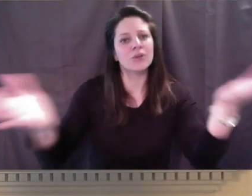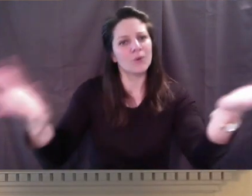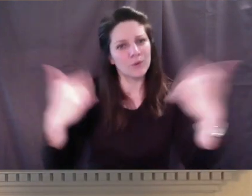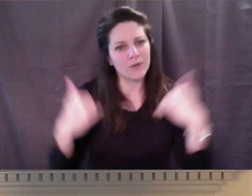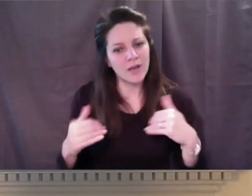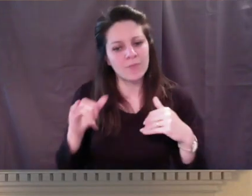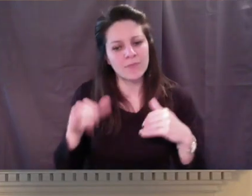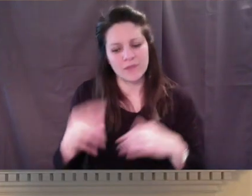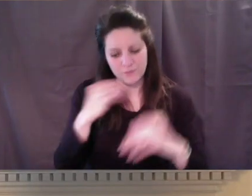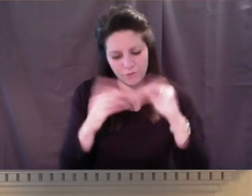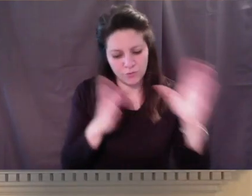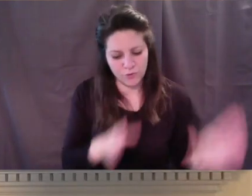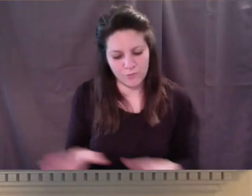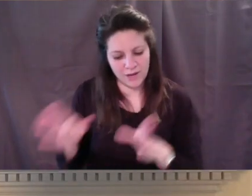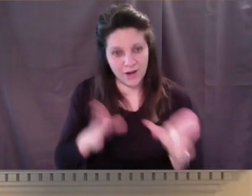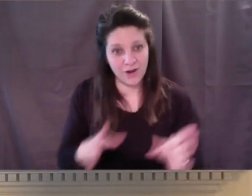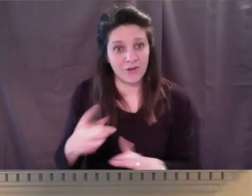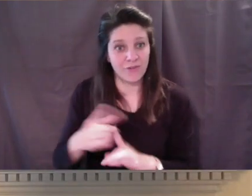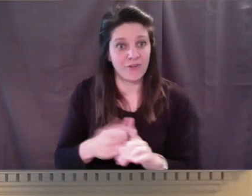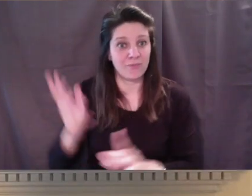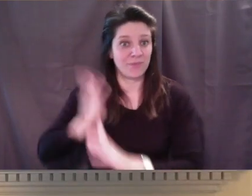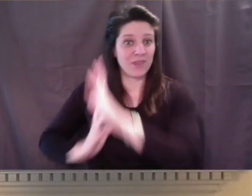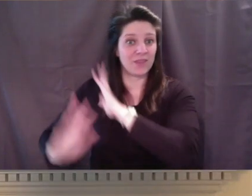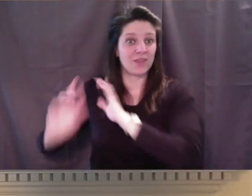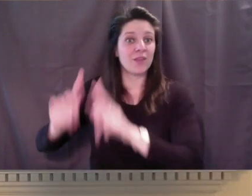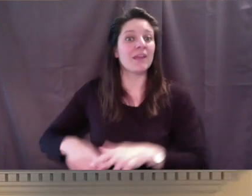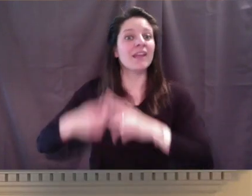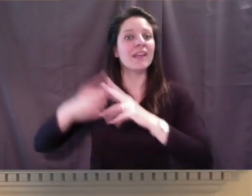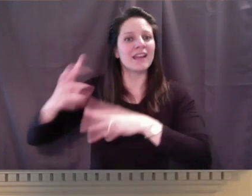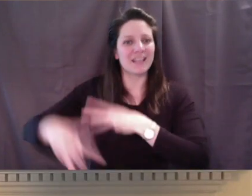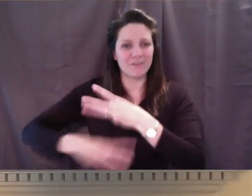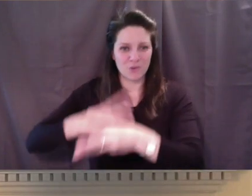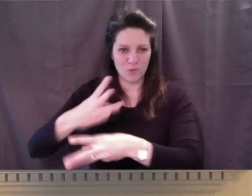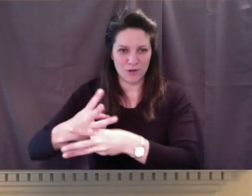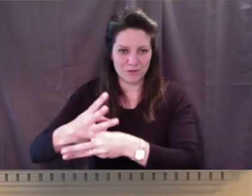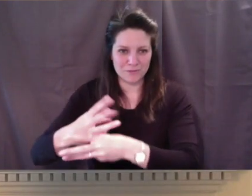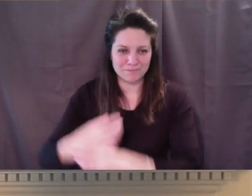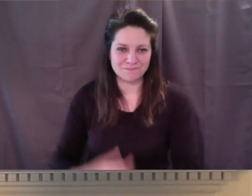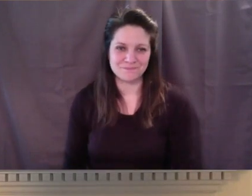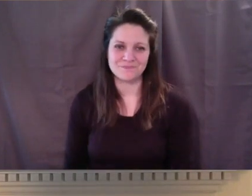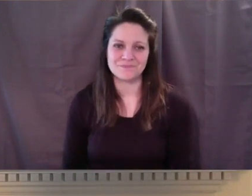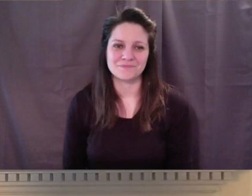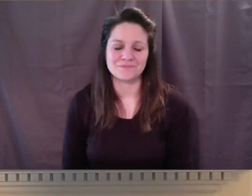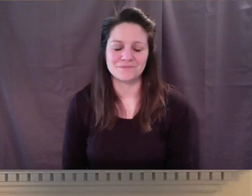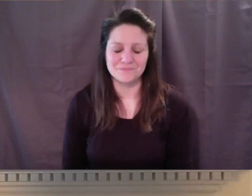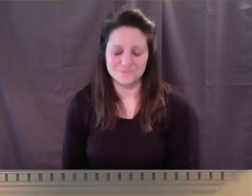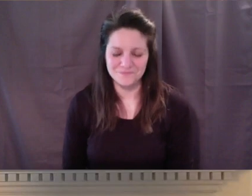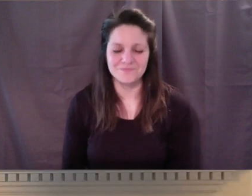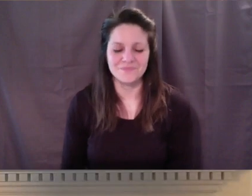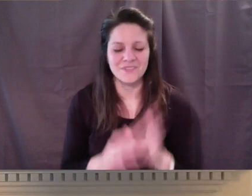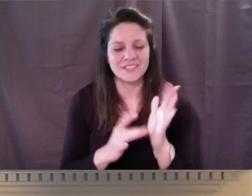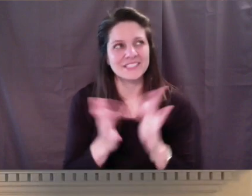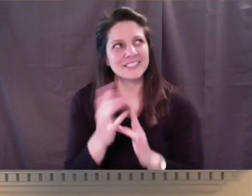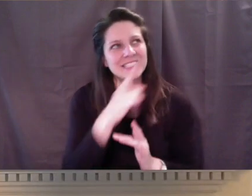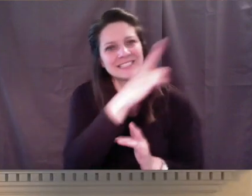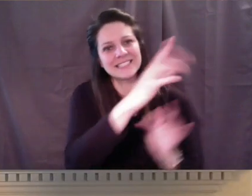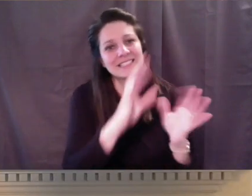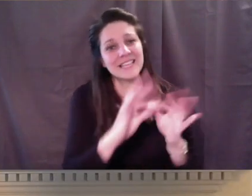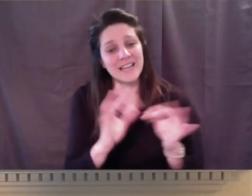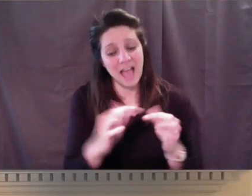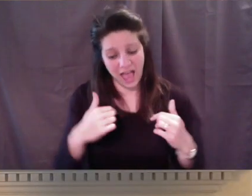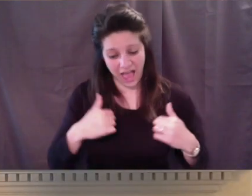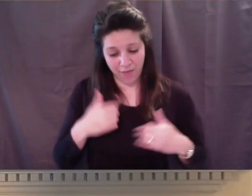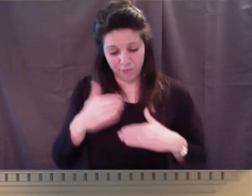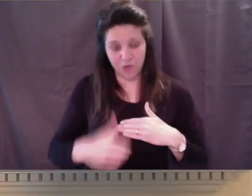citizens in the realm of God. Now join God's people at this feast prepared for you from the beginning of the world.